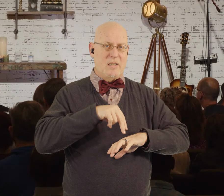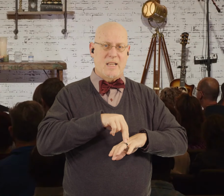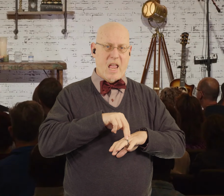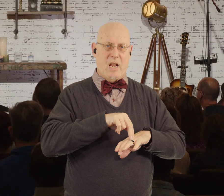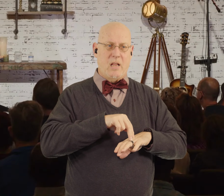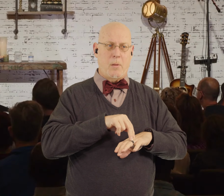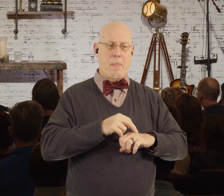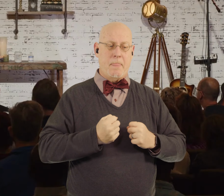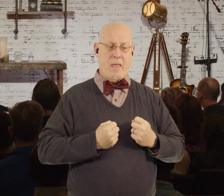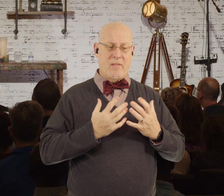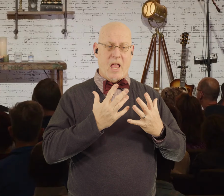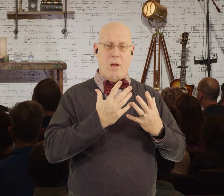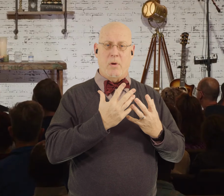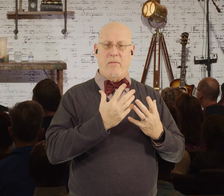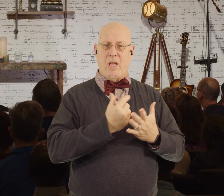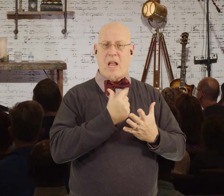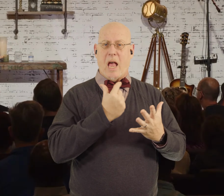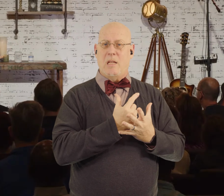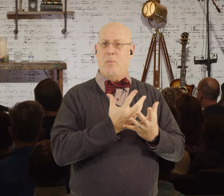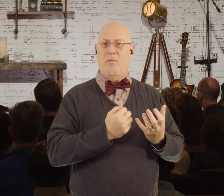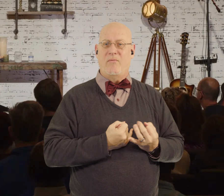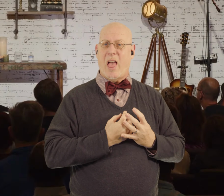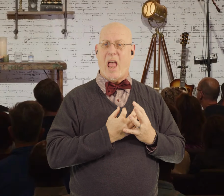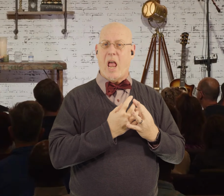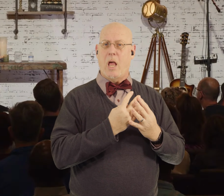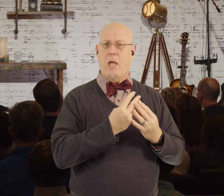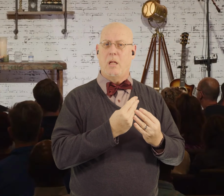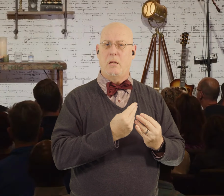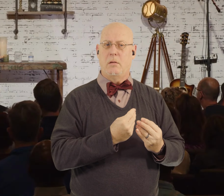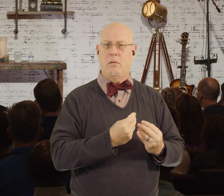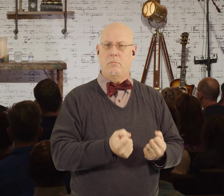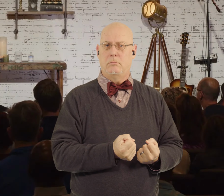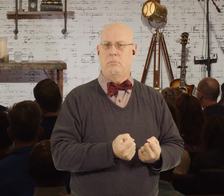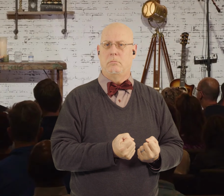in, and the flame of the gospel goes out.